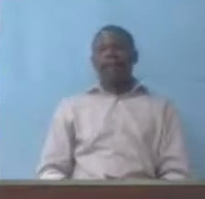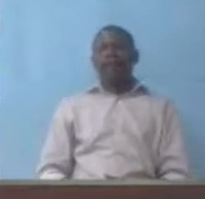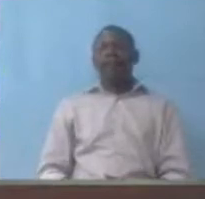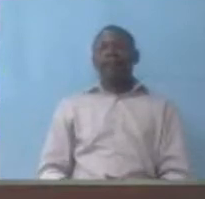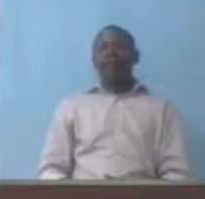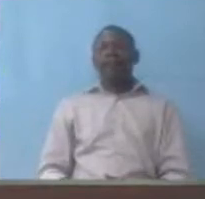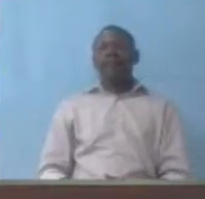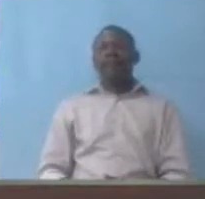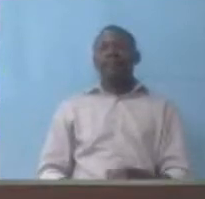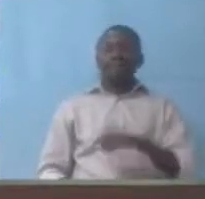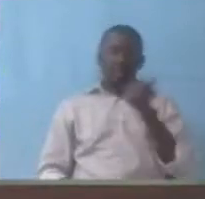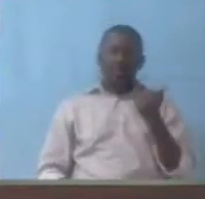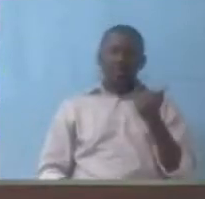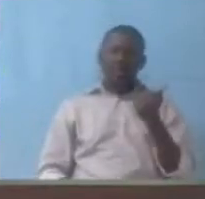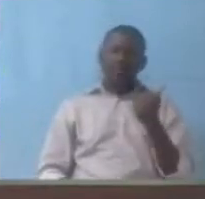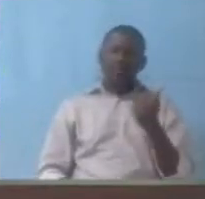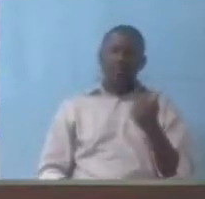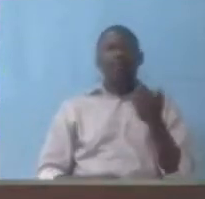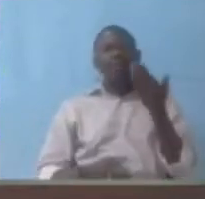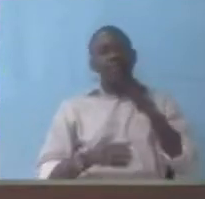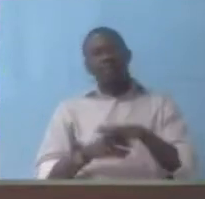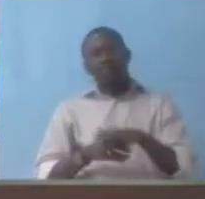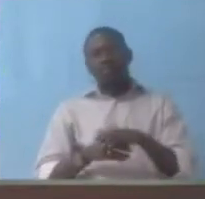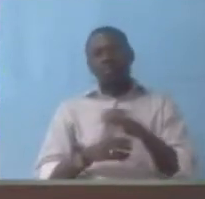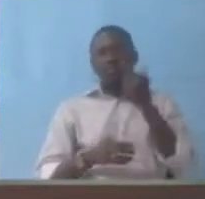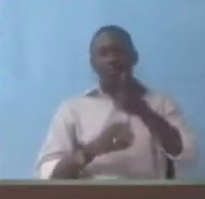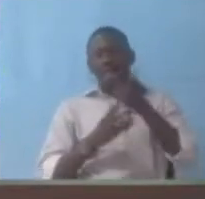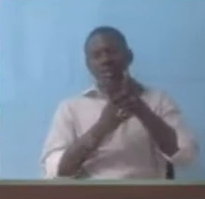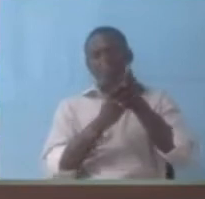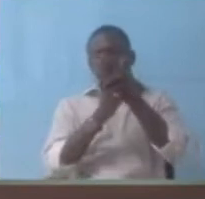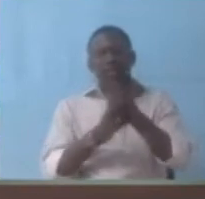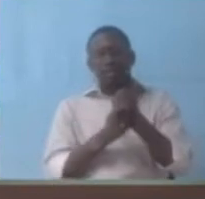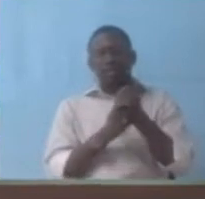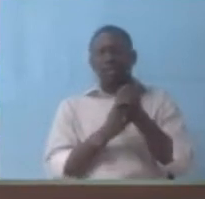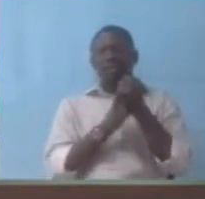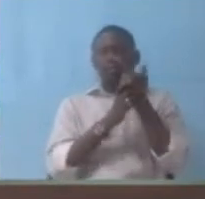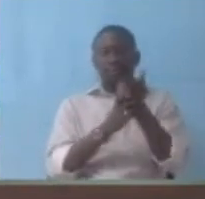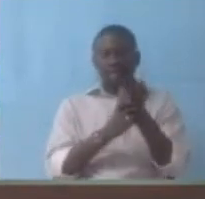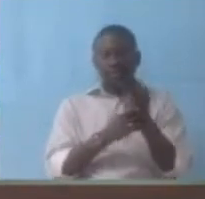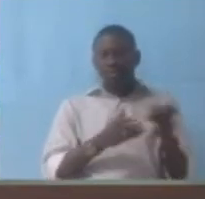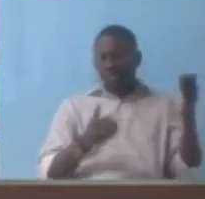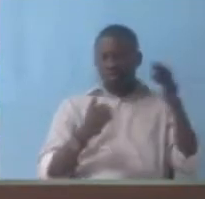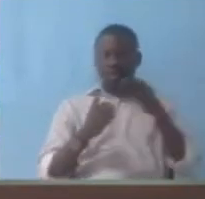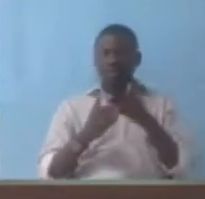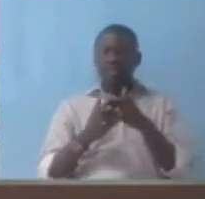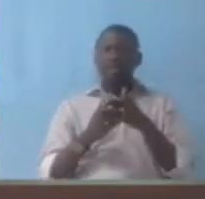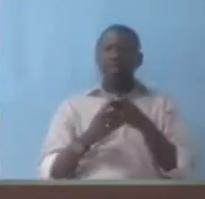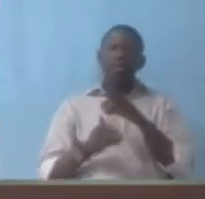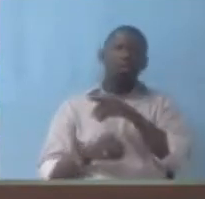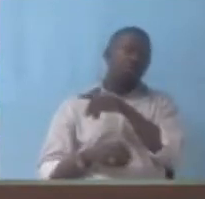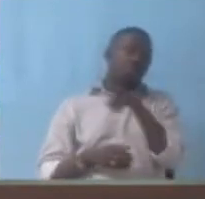And from 1997. Bitun kabo 1997, lungulu. Those provisions in the